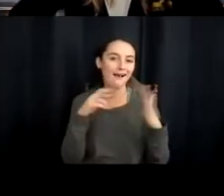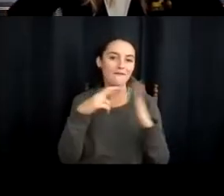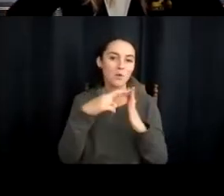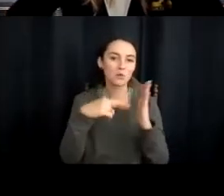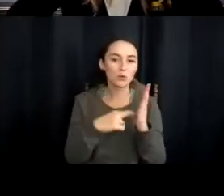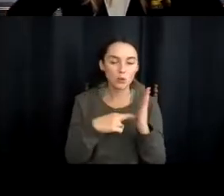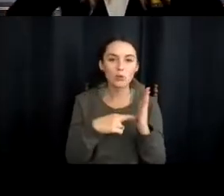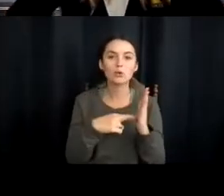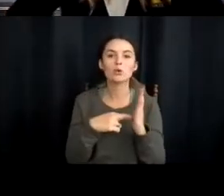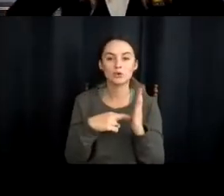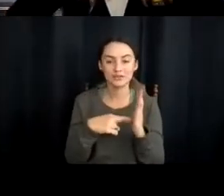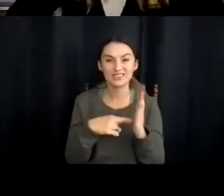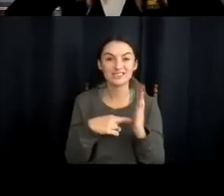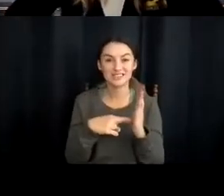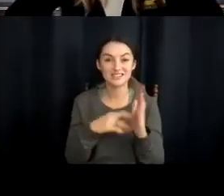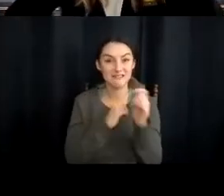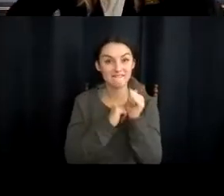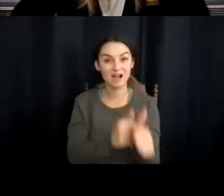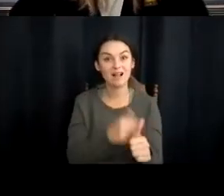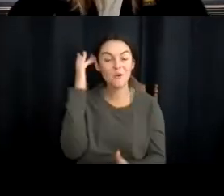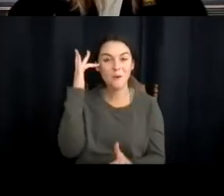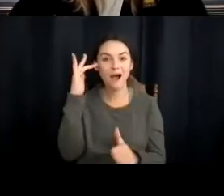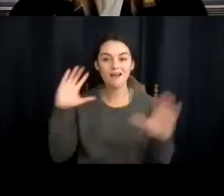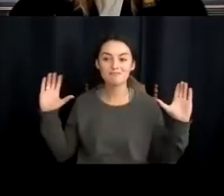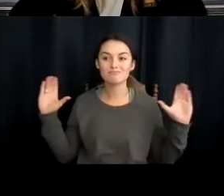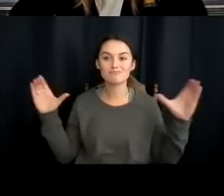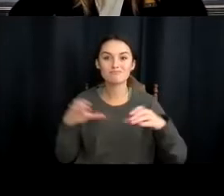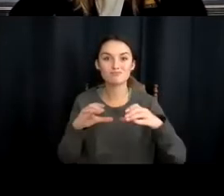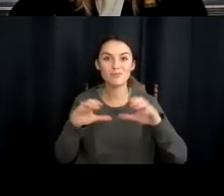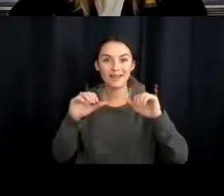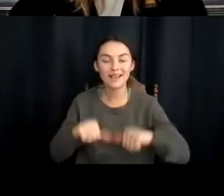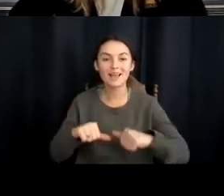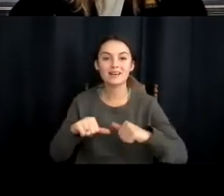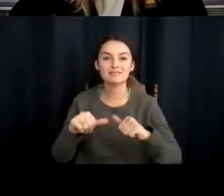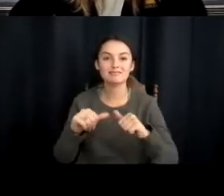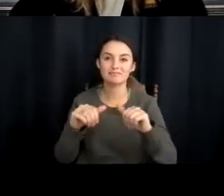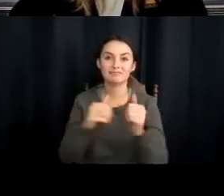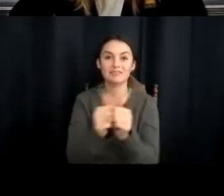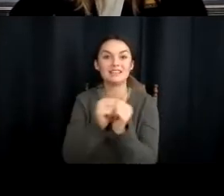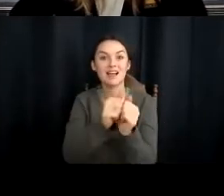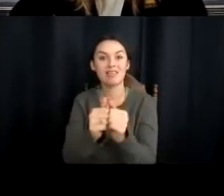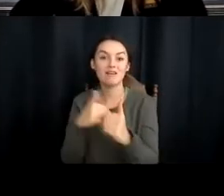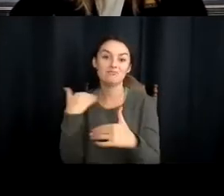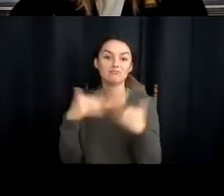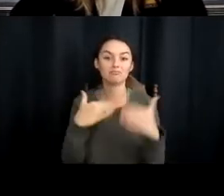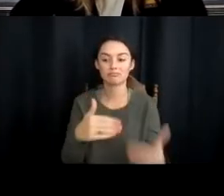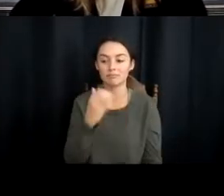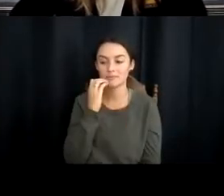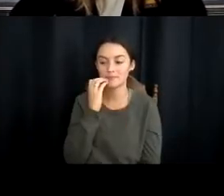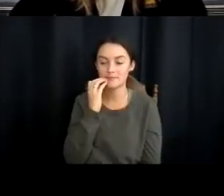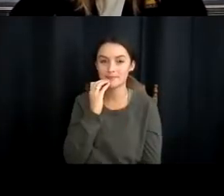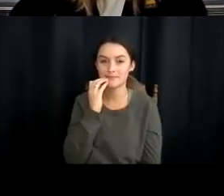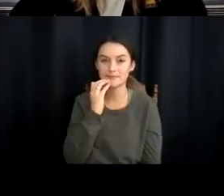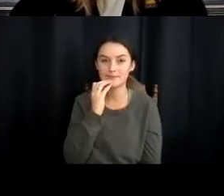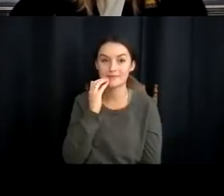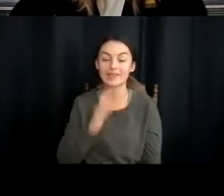existing in society together. And these folks needed that. And so they took a vote way back in the